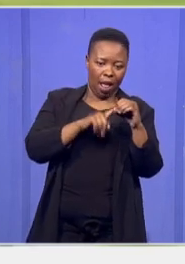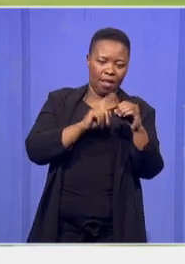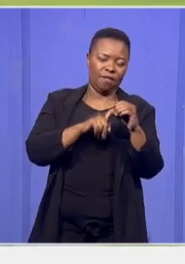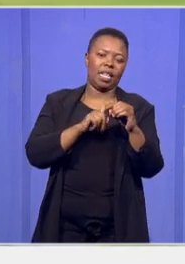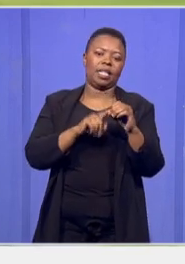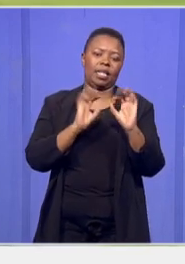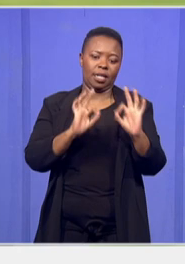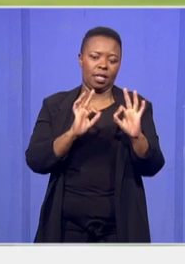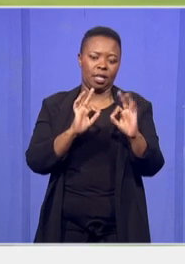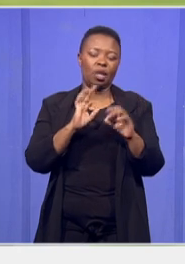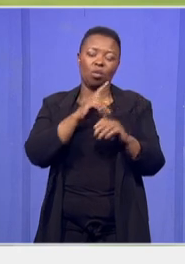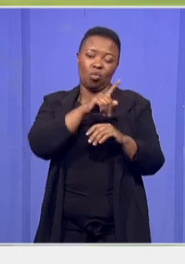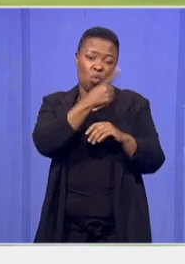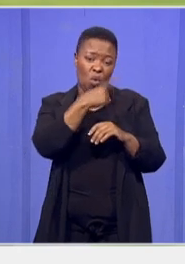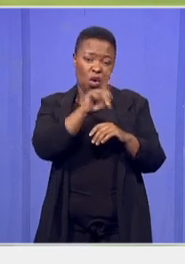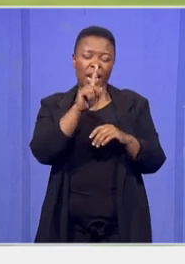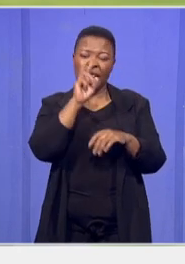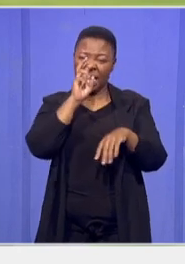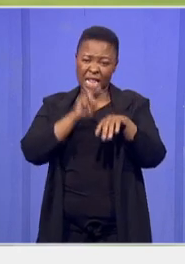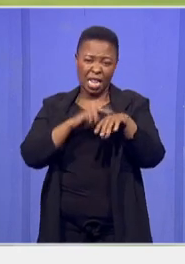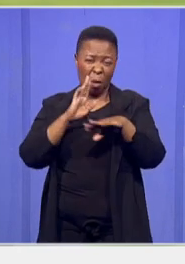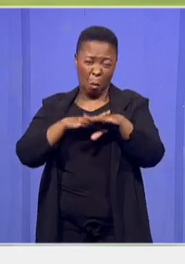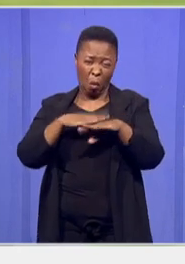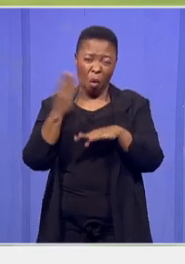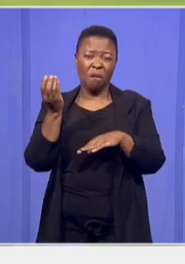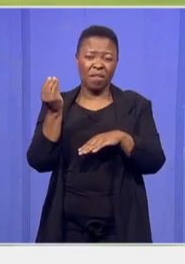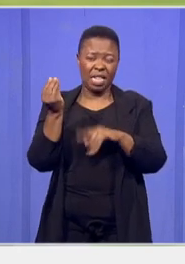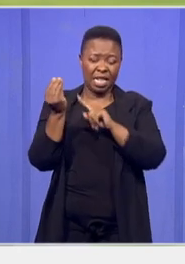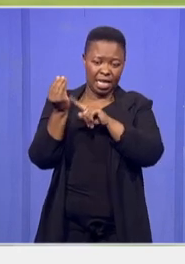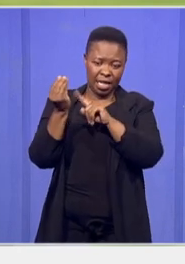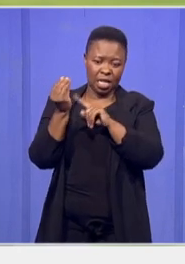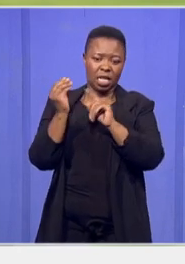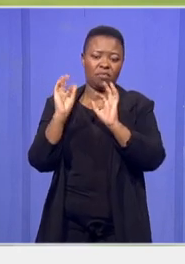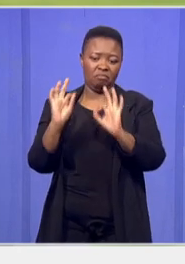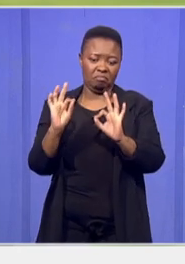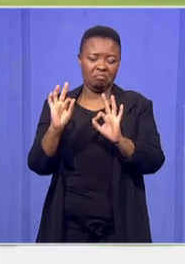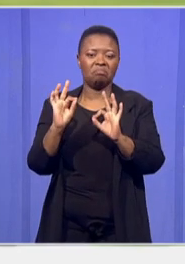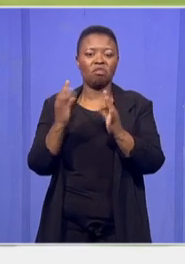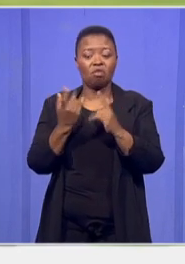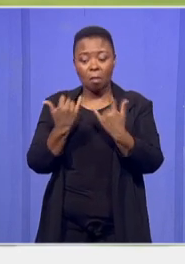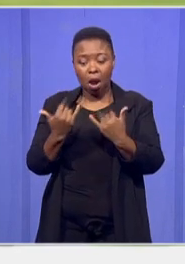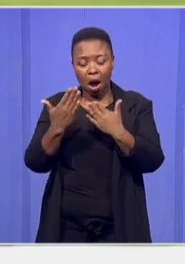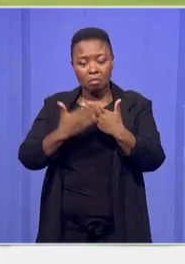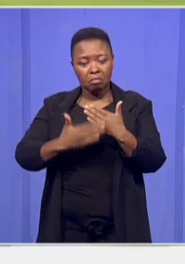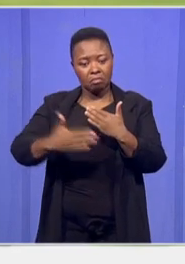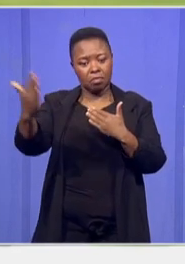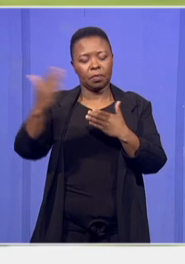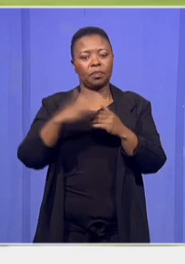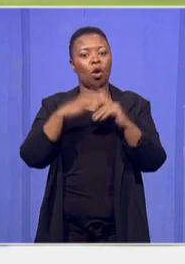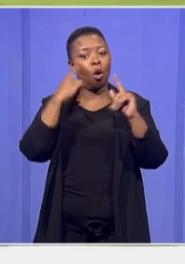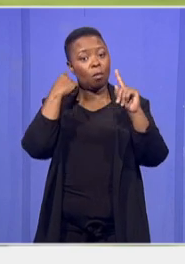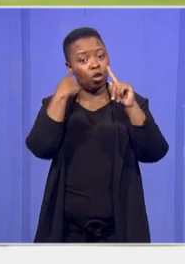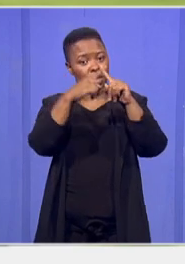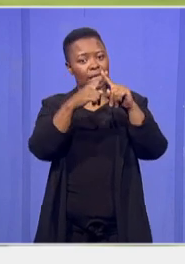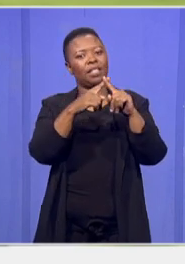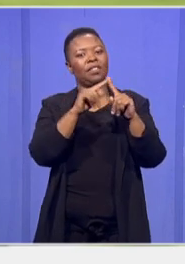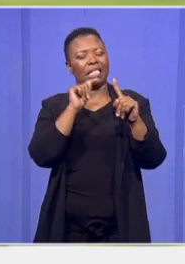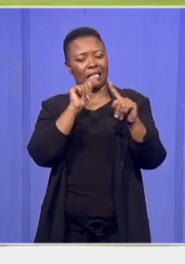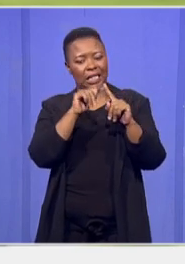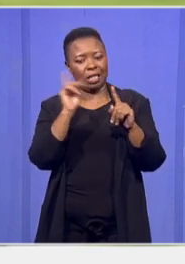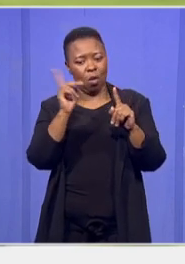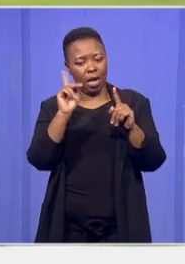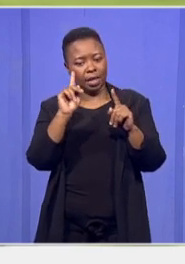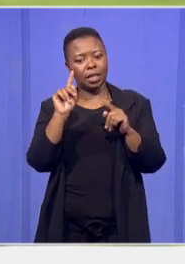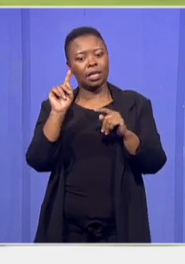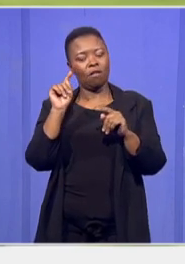say he would need more finances going forward. And the main objective now is for him to